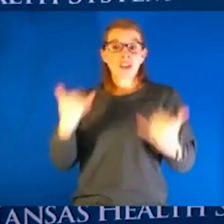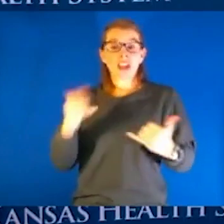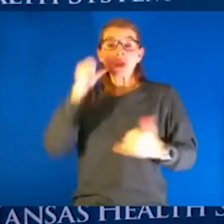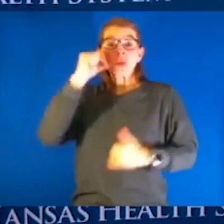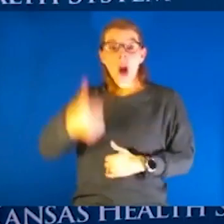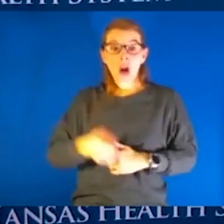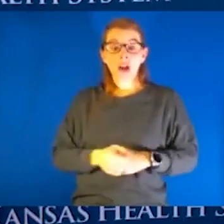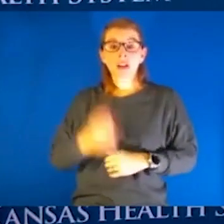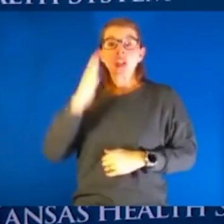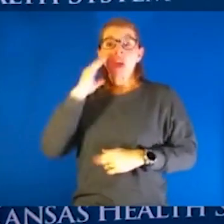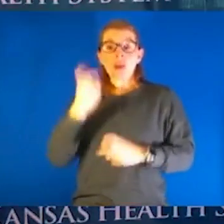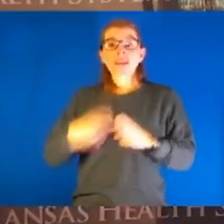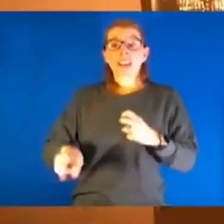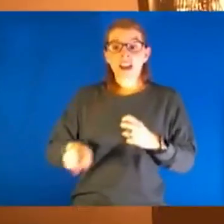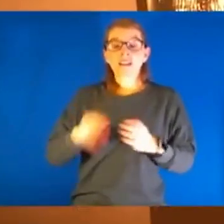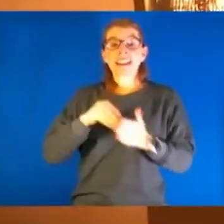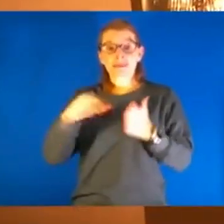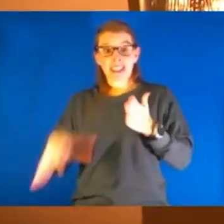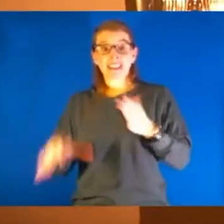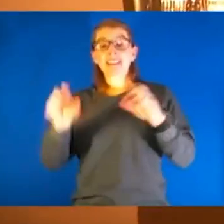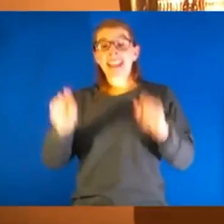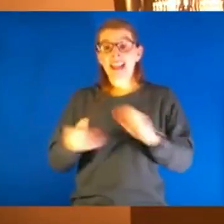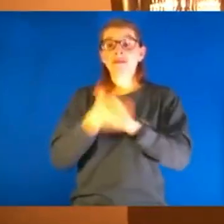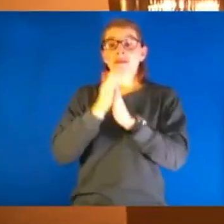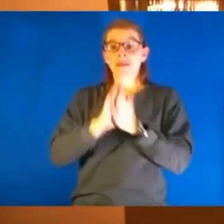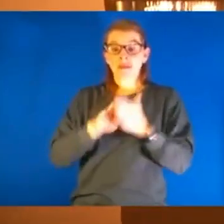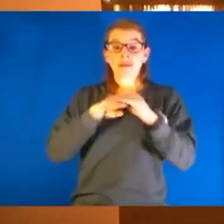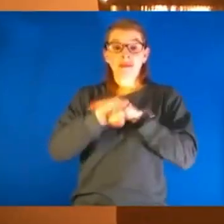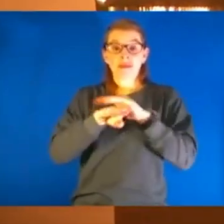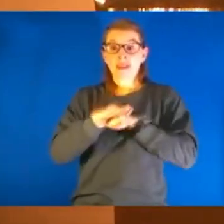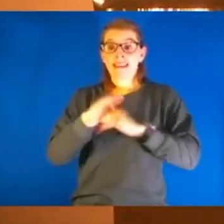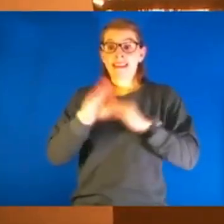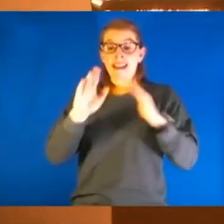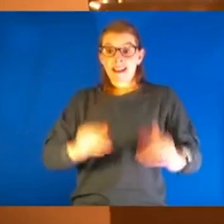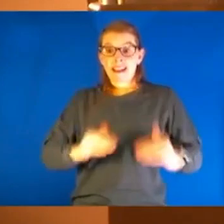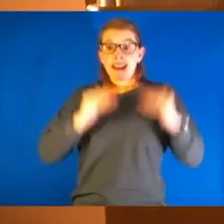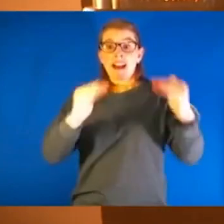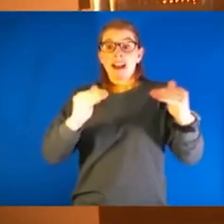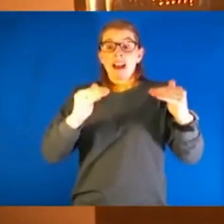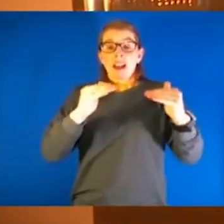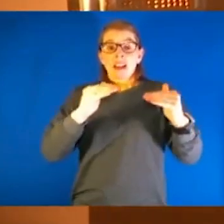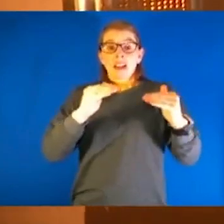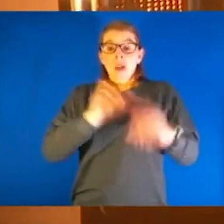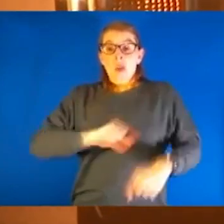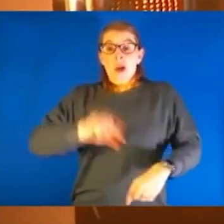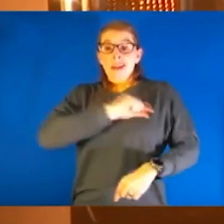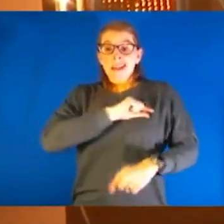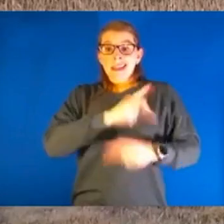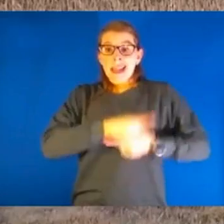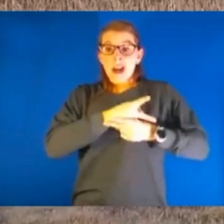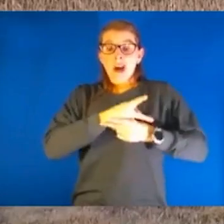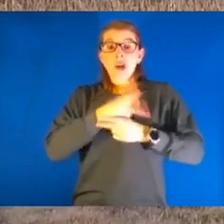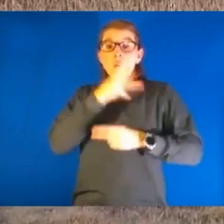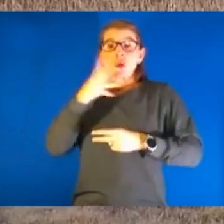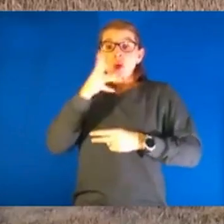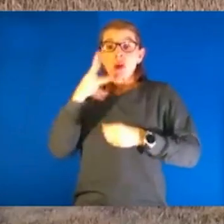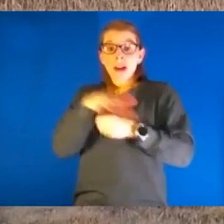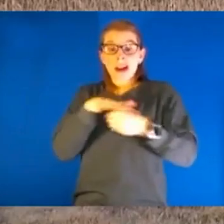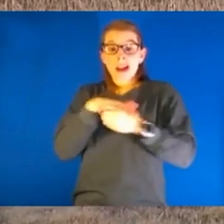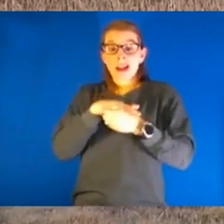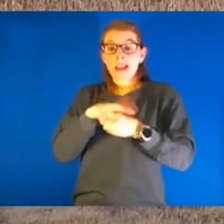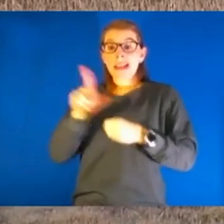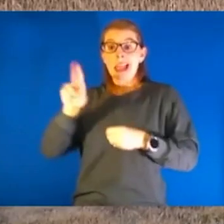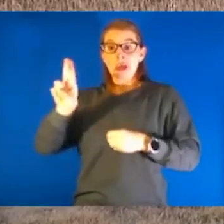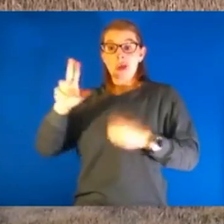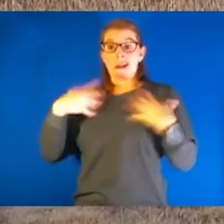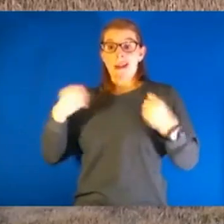how tough and expensive it can be to get access to high quality care in those rural areas. The University of Kansas Health System, though, has created